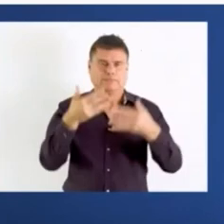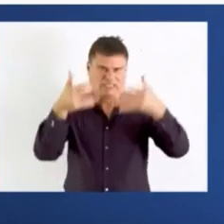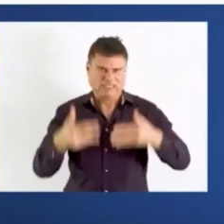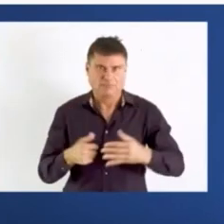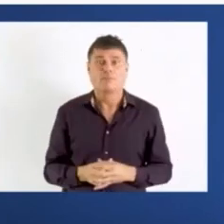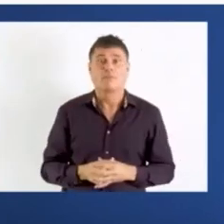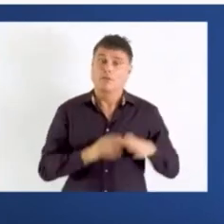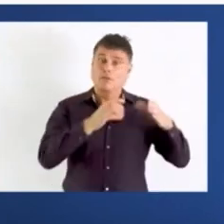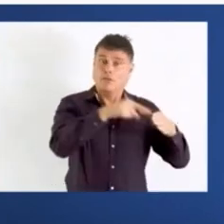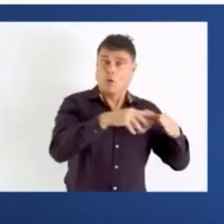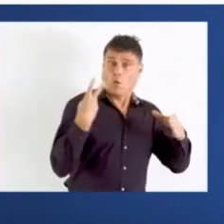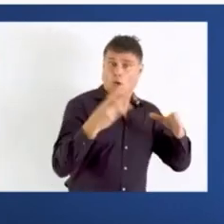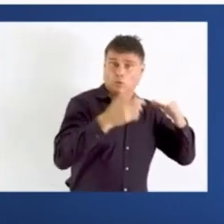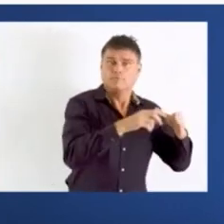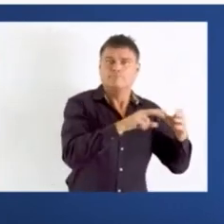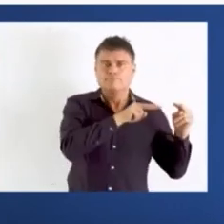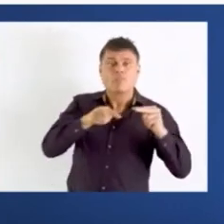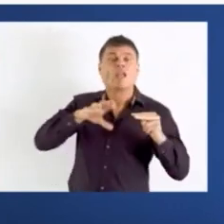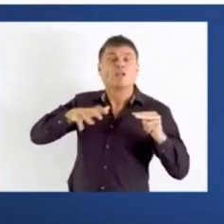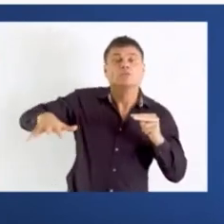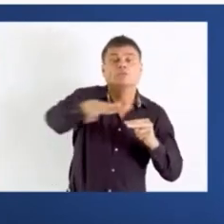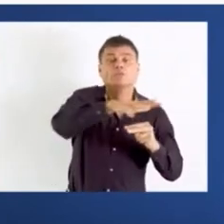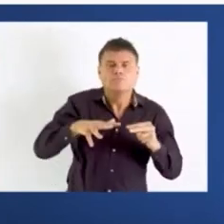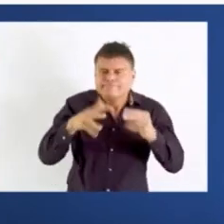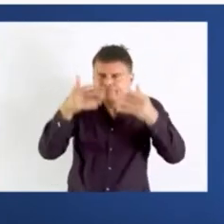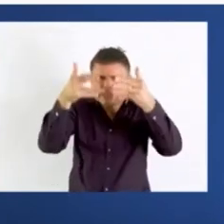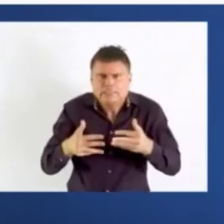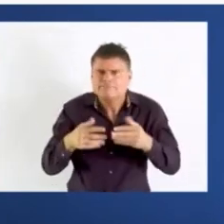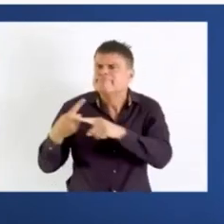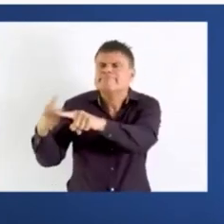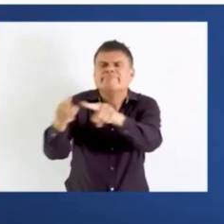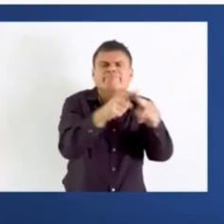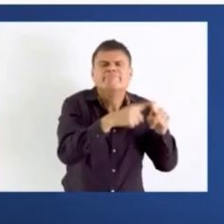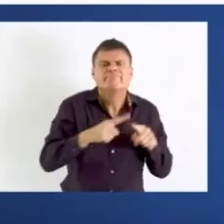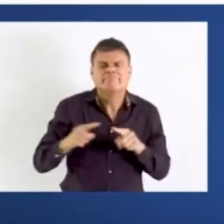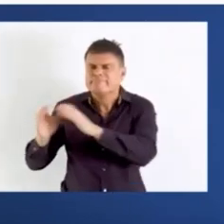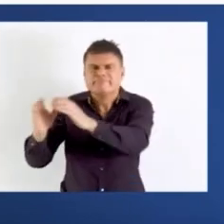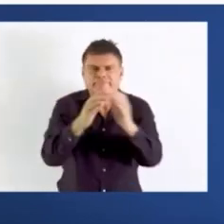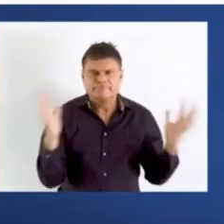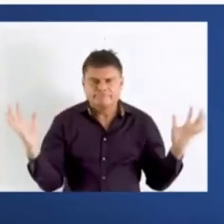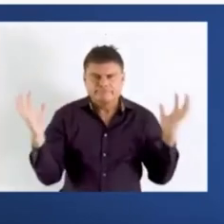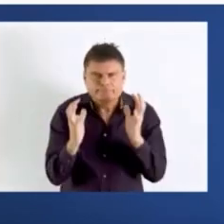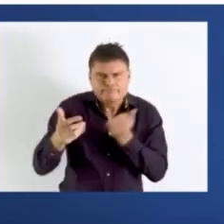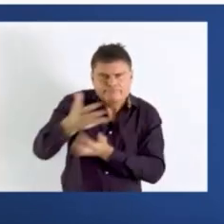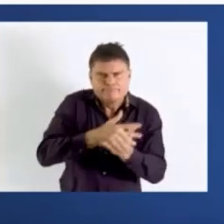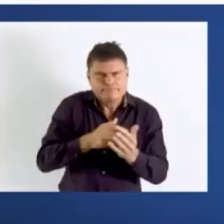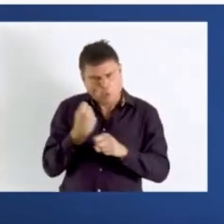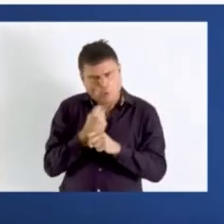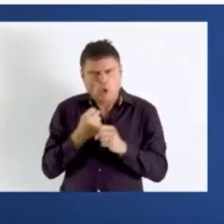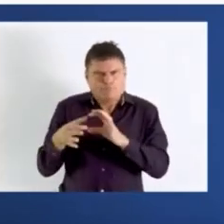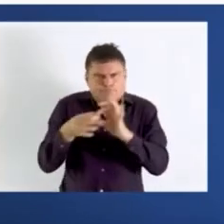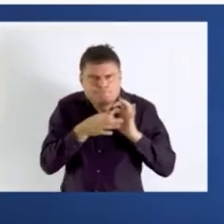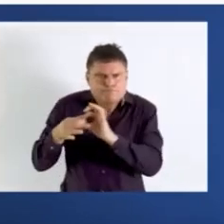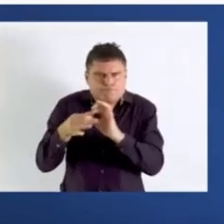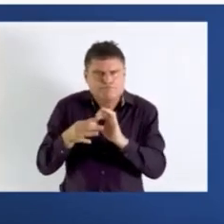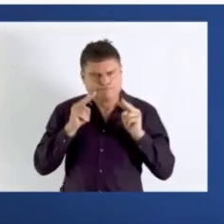Washington Group is comprised of national statistical offices and different development agencies that work together with the aim